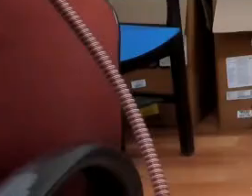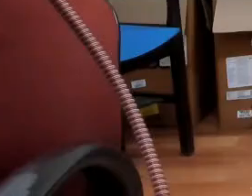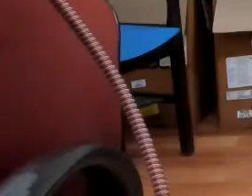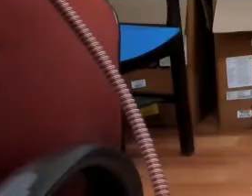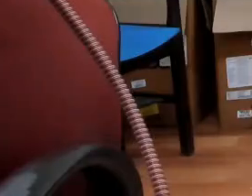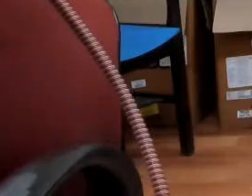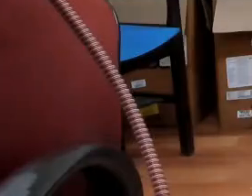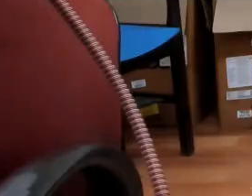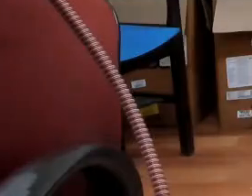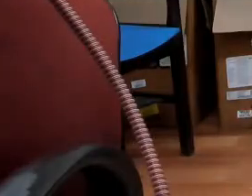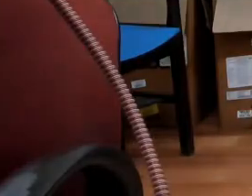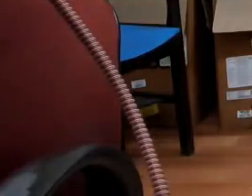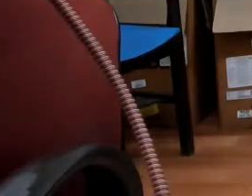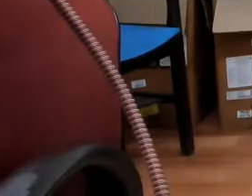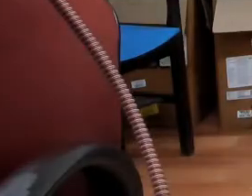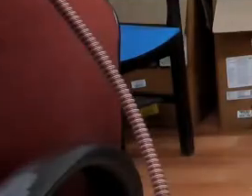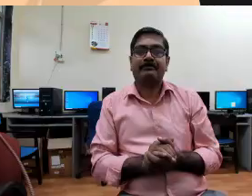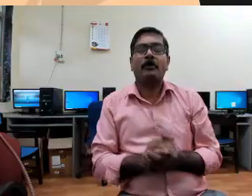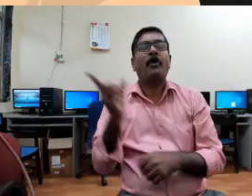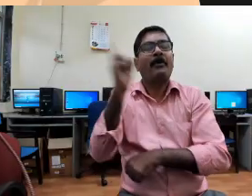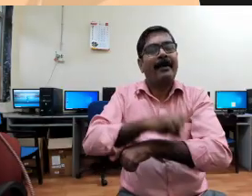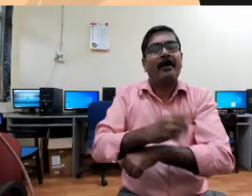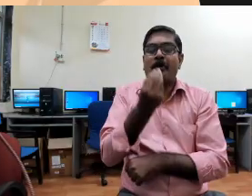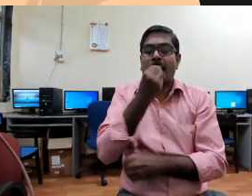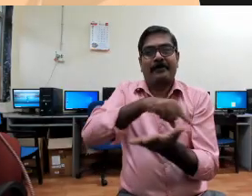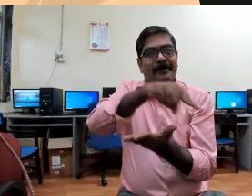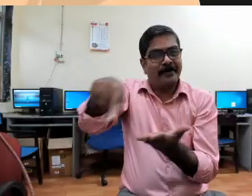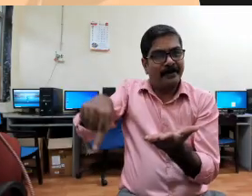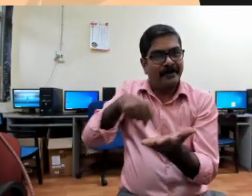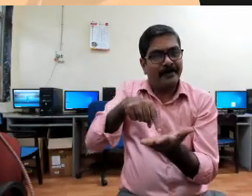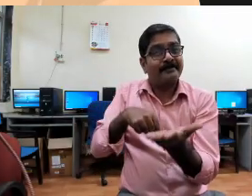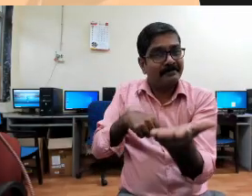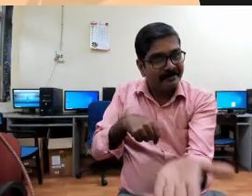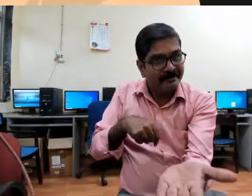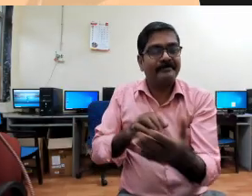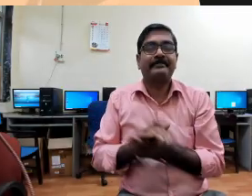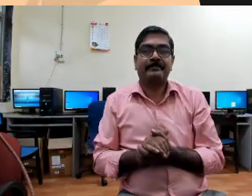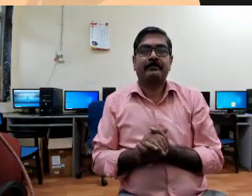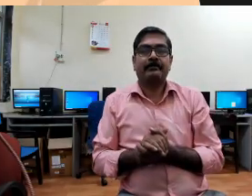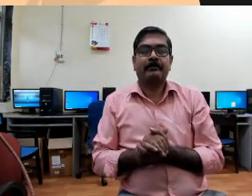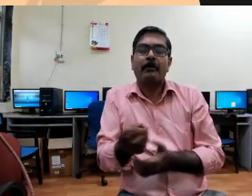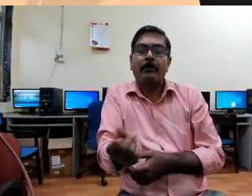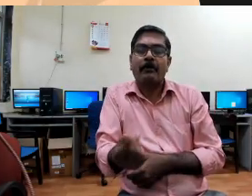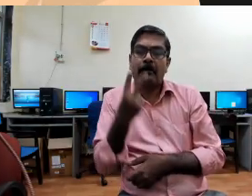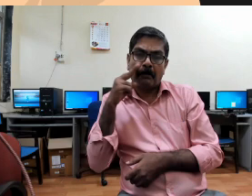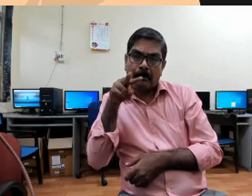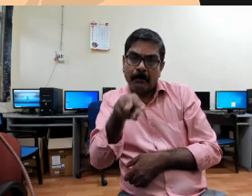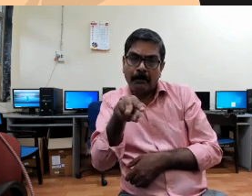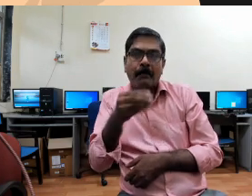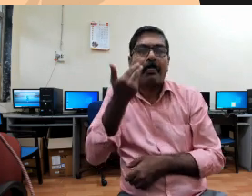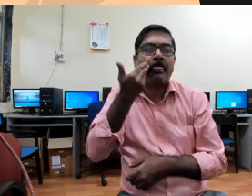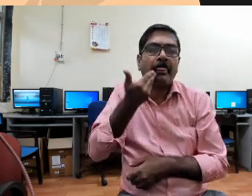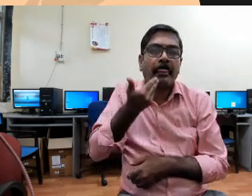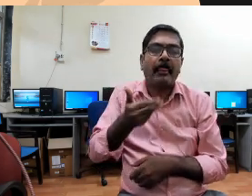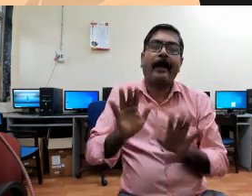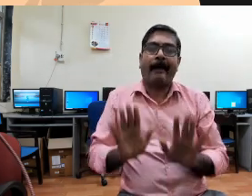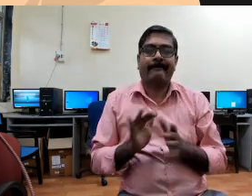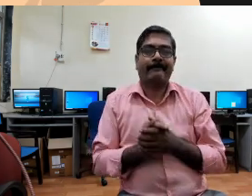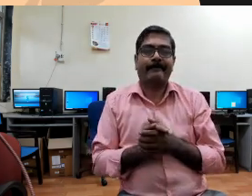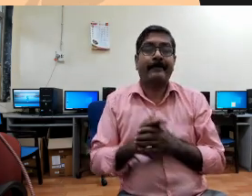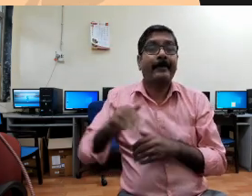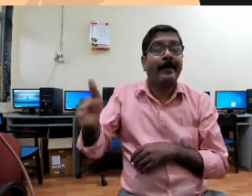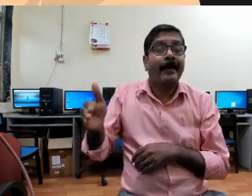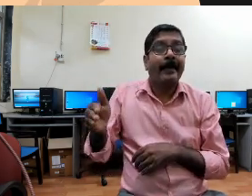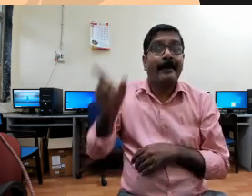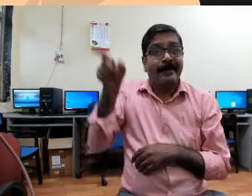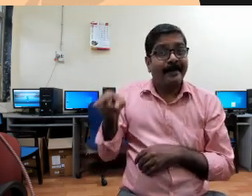Initially, when he used to serve food to his dogs, they used to salivate just by looking at it. When